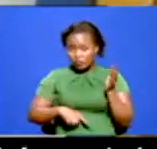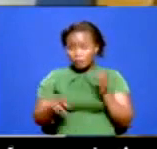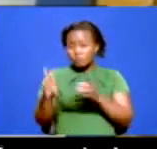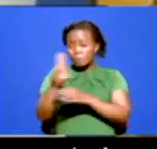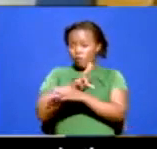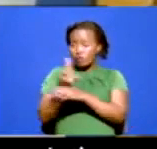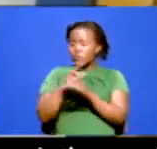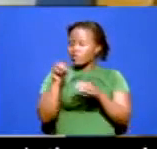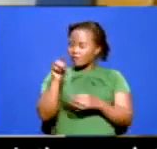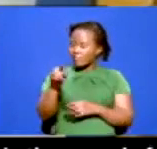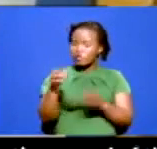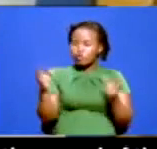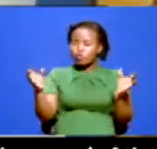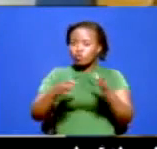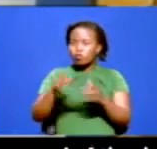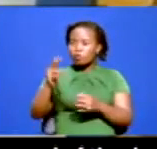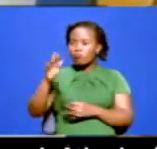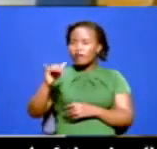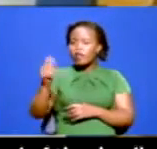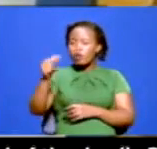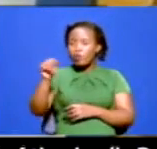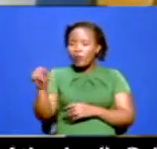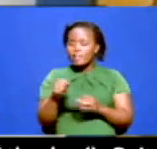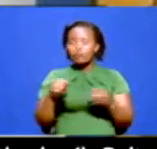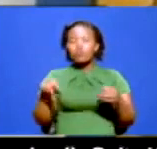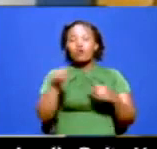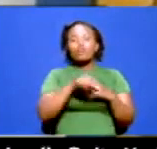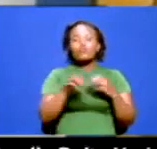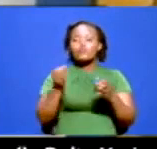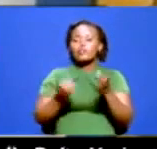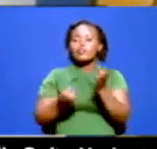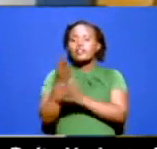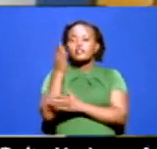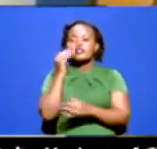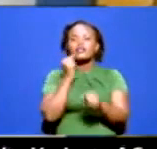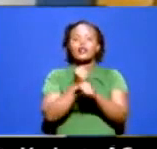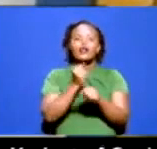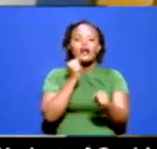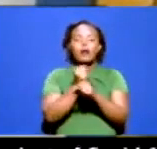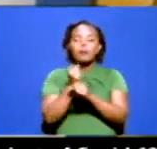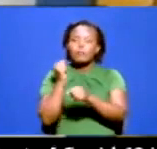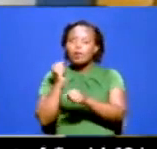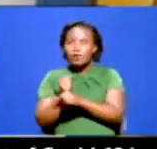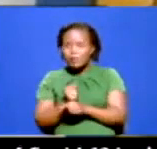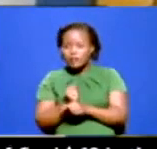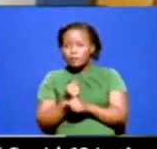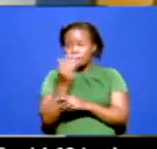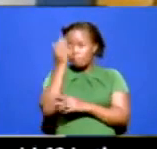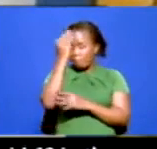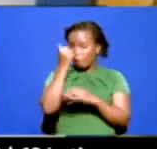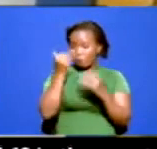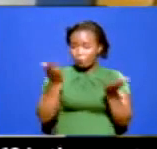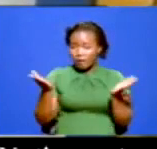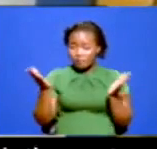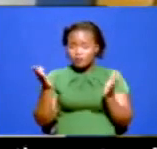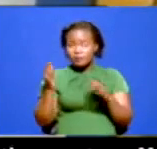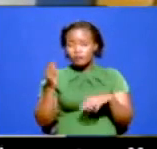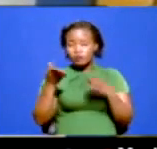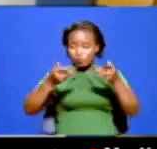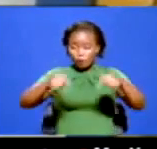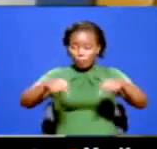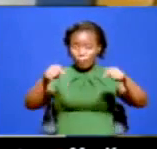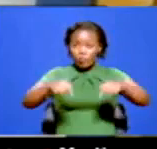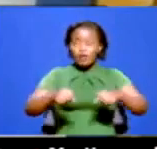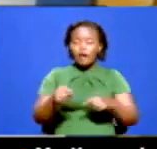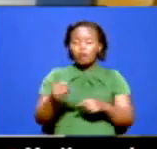young people will also create employment for them. because today when the National Youth Service